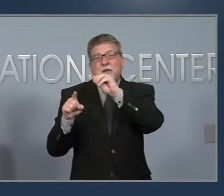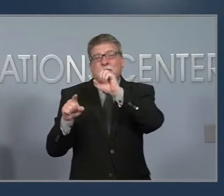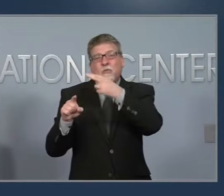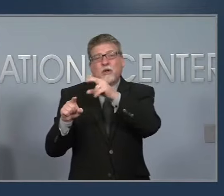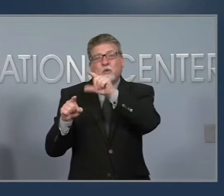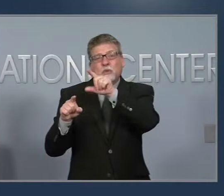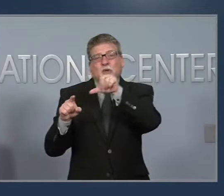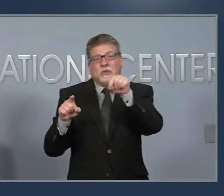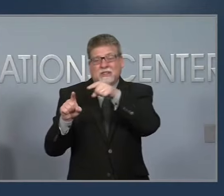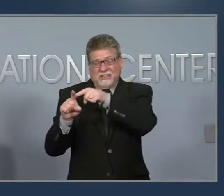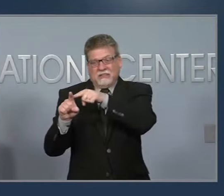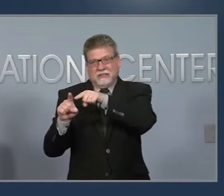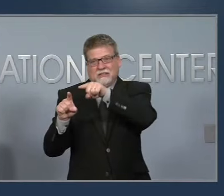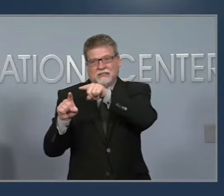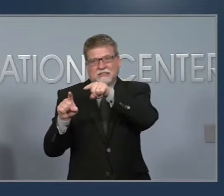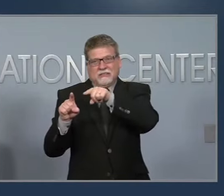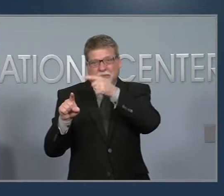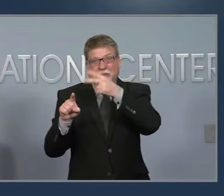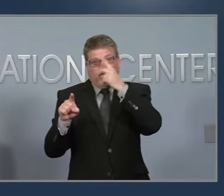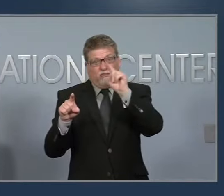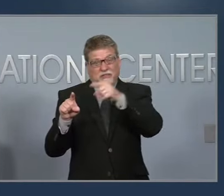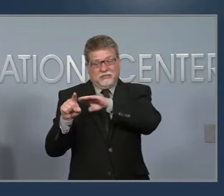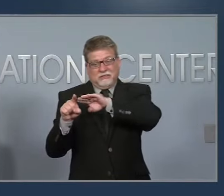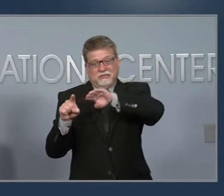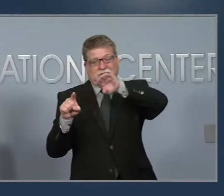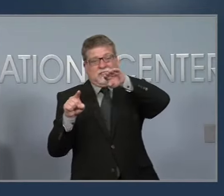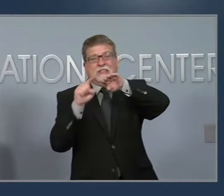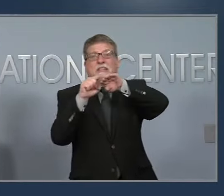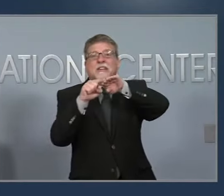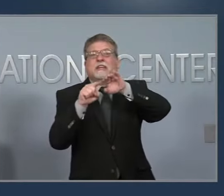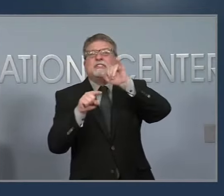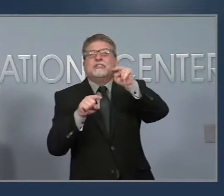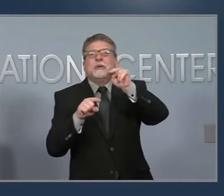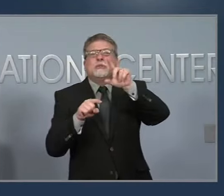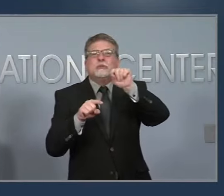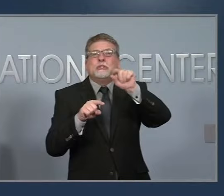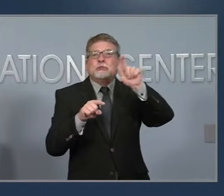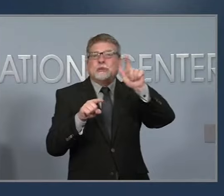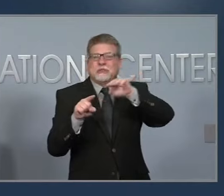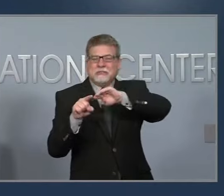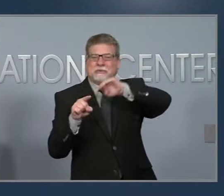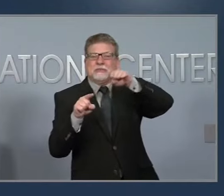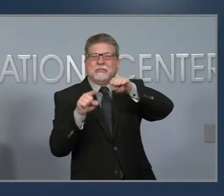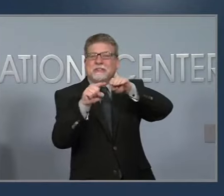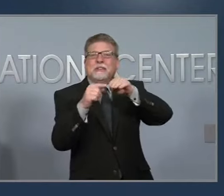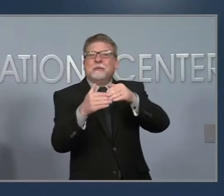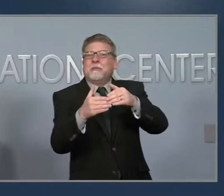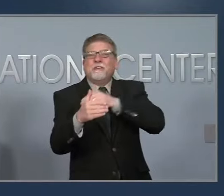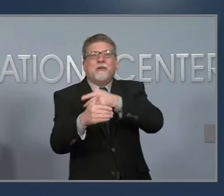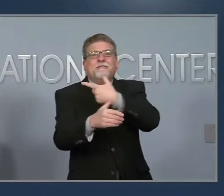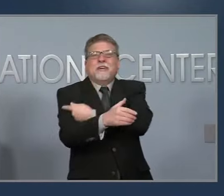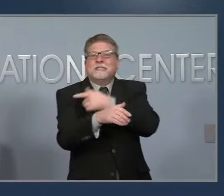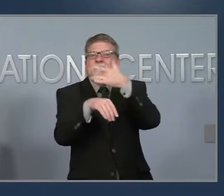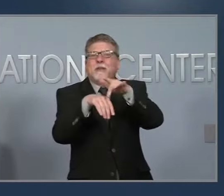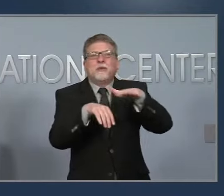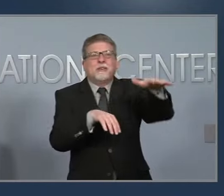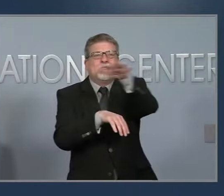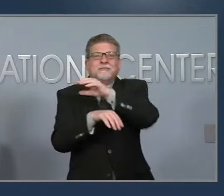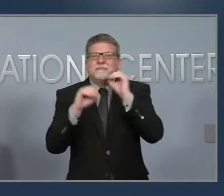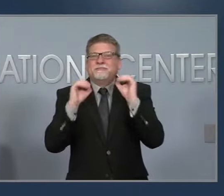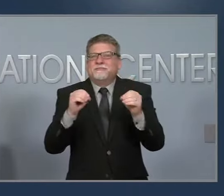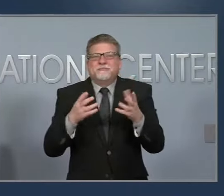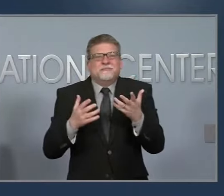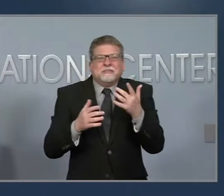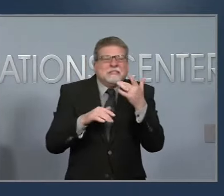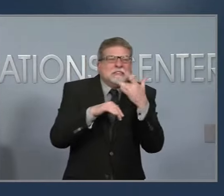2020. Our first major peak in cases was back in January of 2021, before vaccines were widely